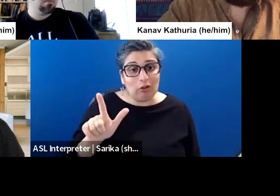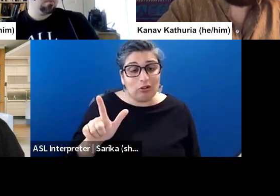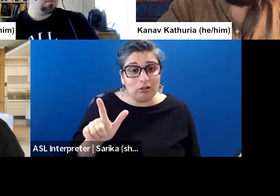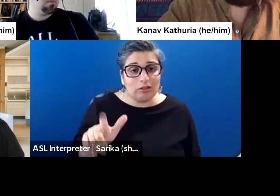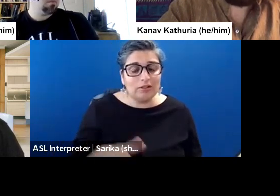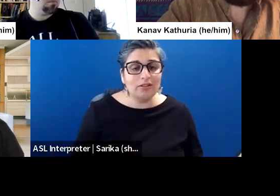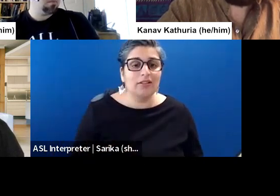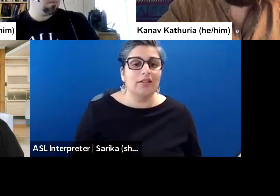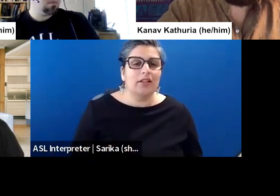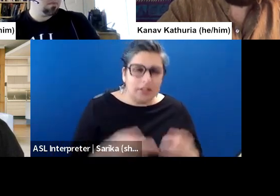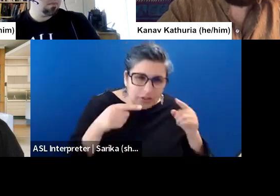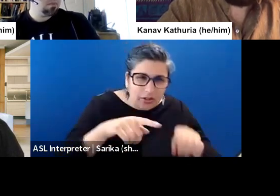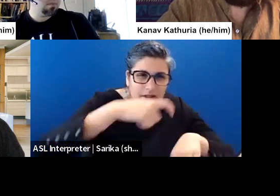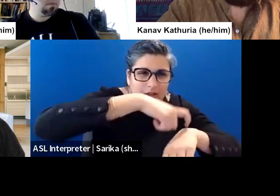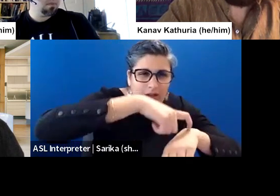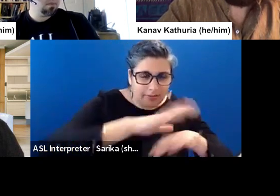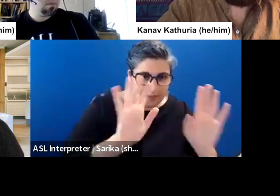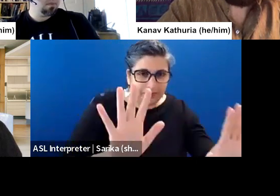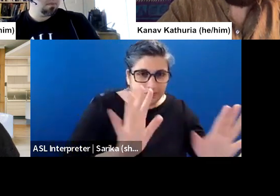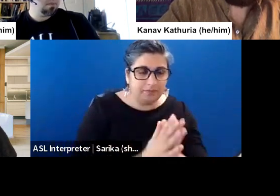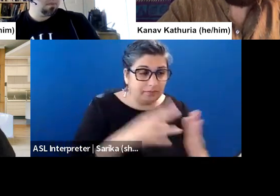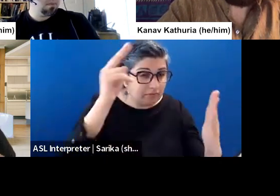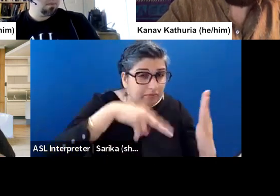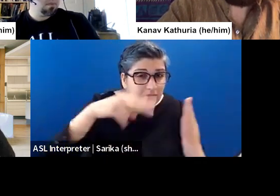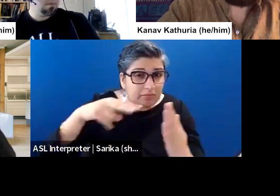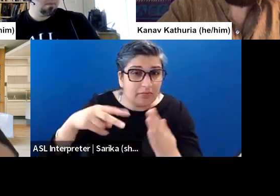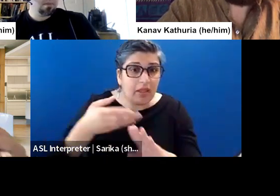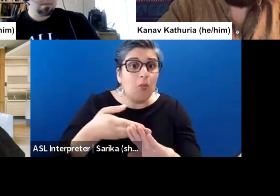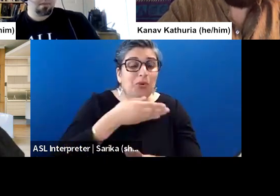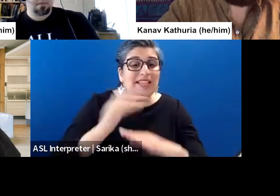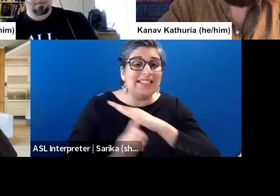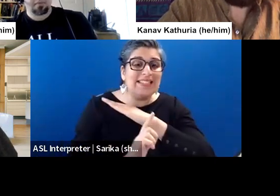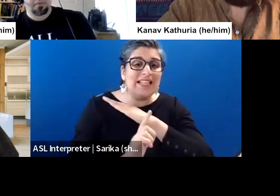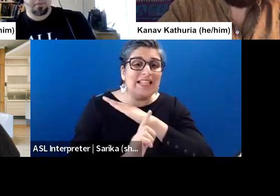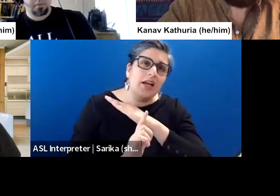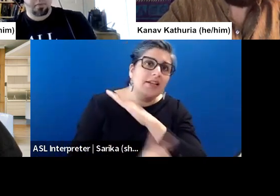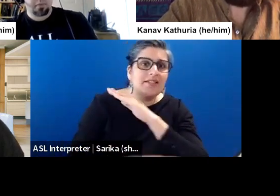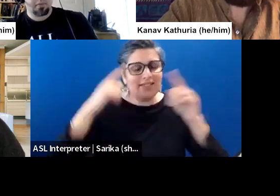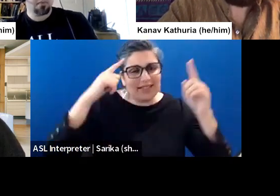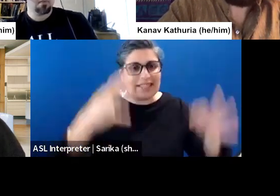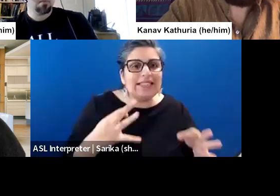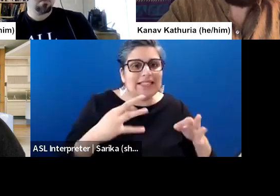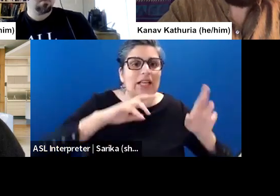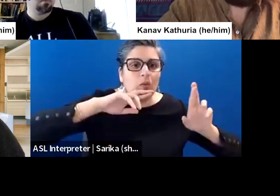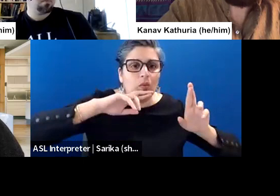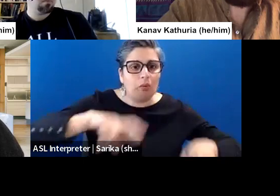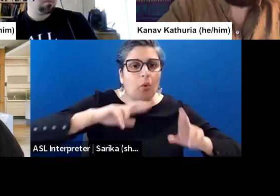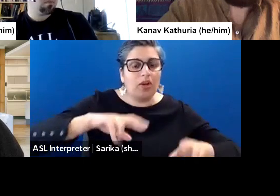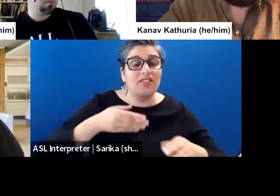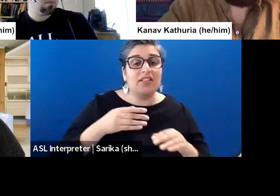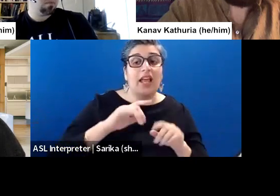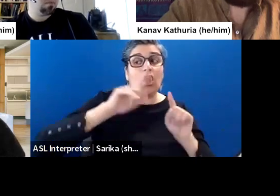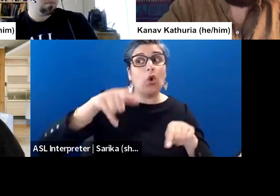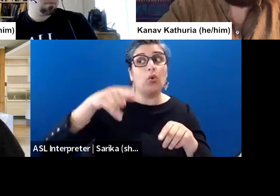But during this time, I spent a lot of time reading people's pre-sentencing reports, which is something that goes to the judge after you've